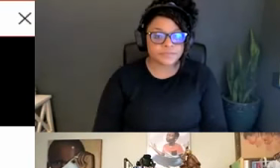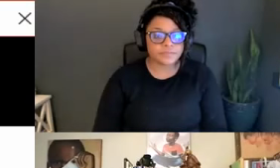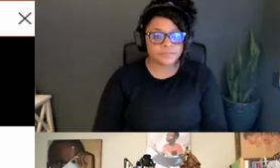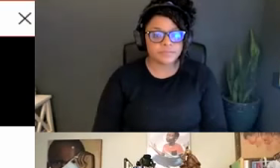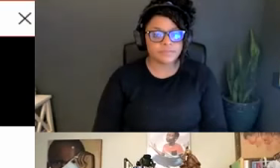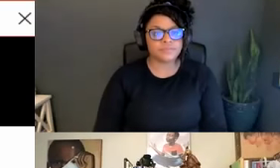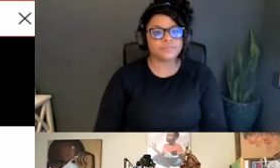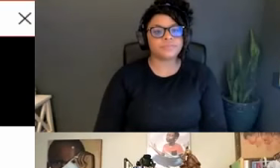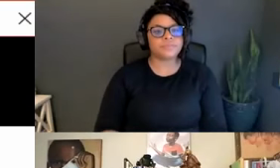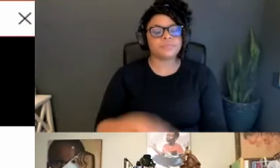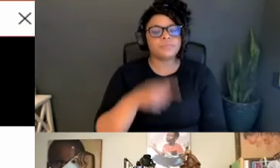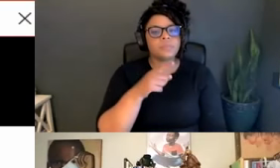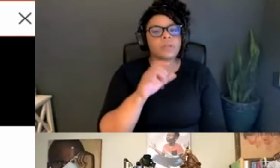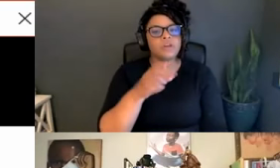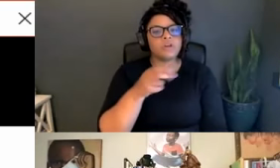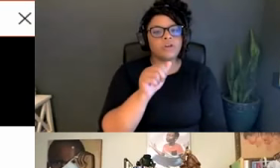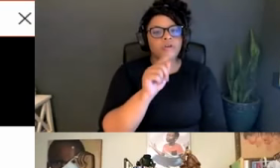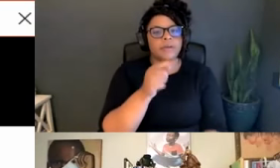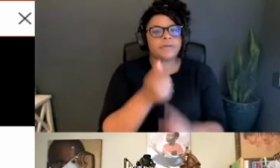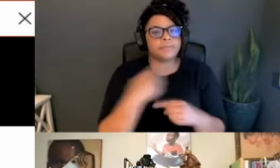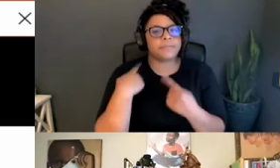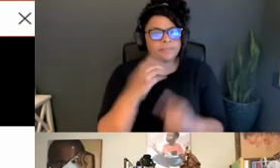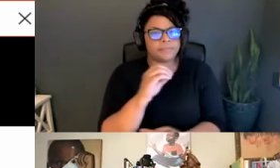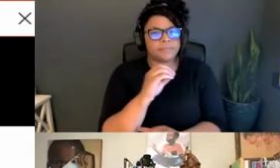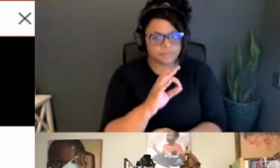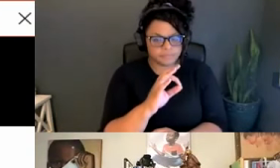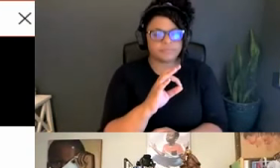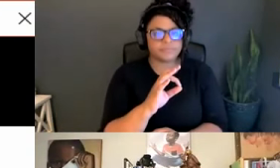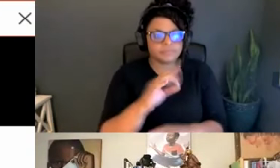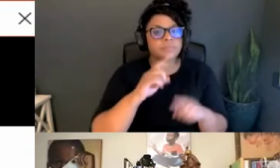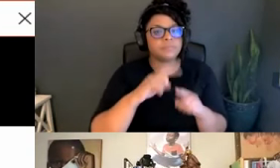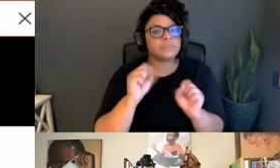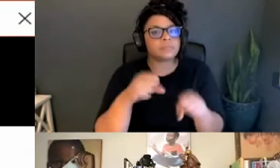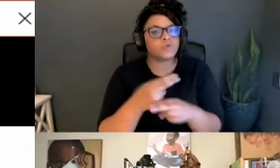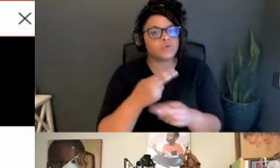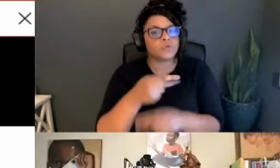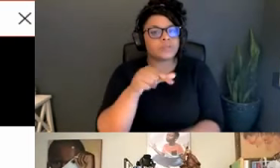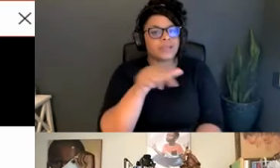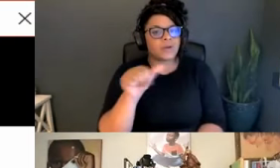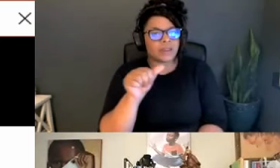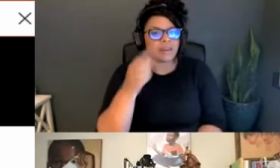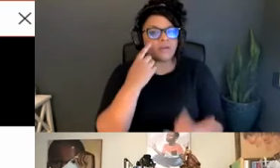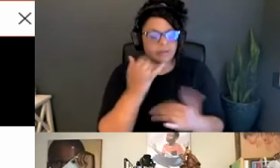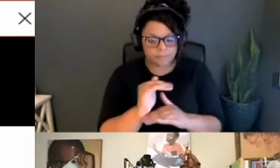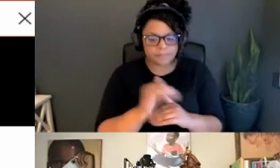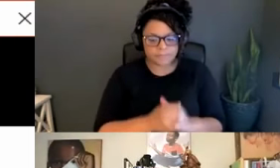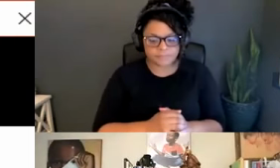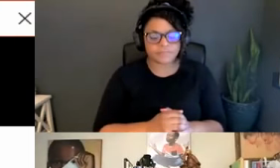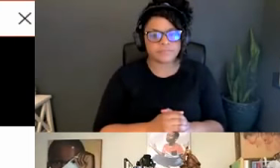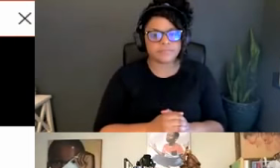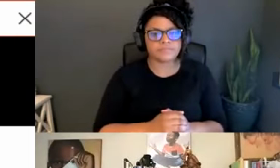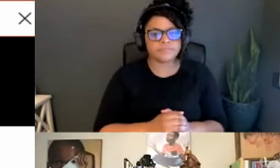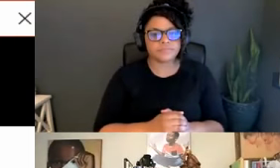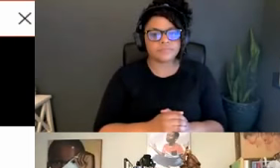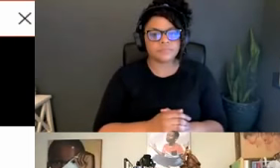Like I said, the chat function has been turned off, but you are welcome to use the Q&A function for this evening. So please put